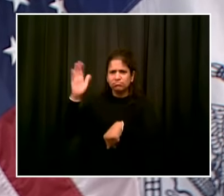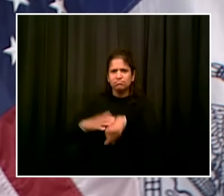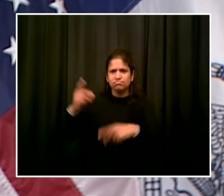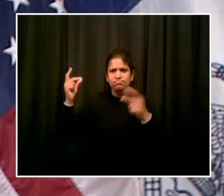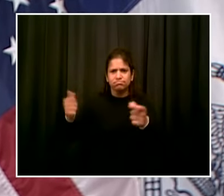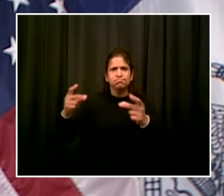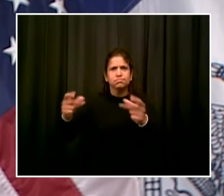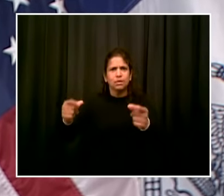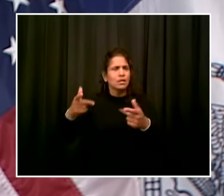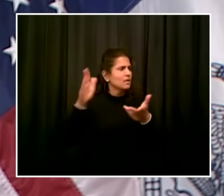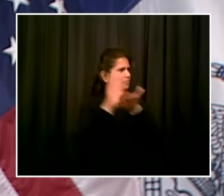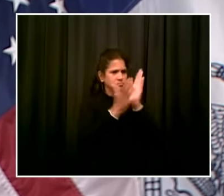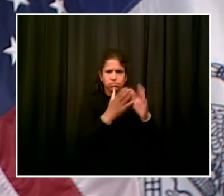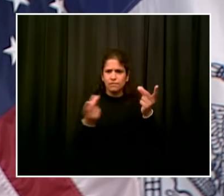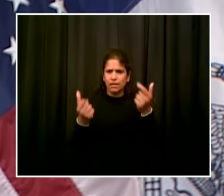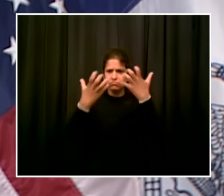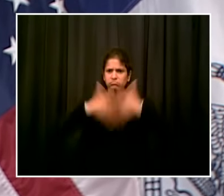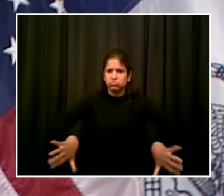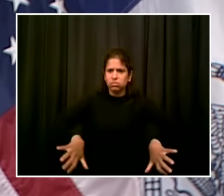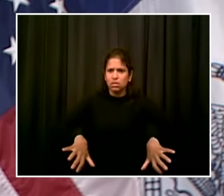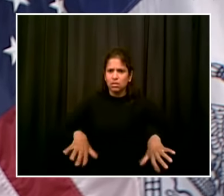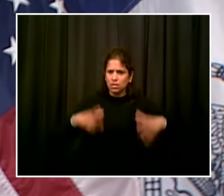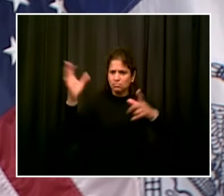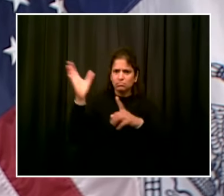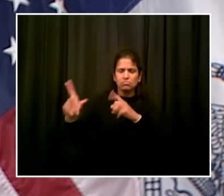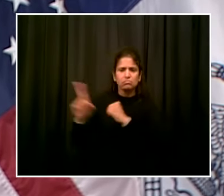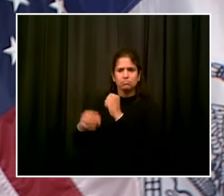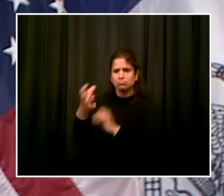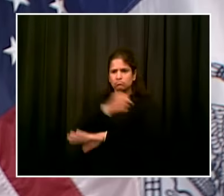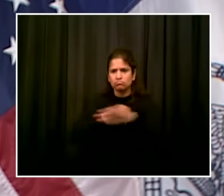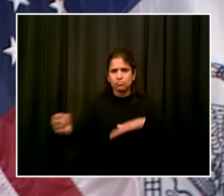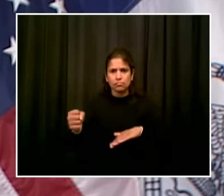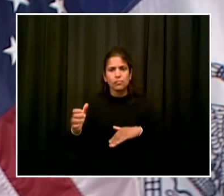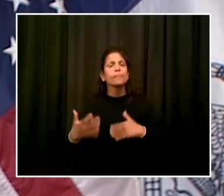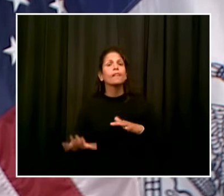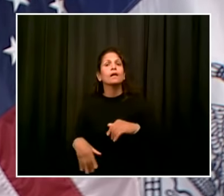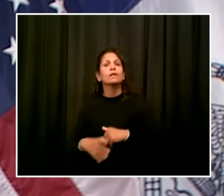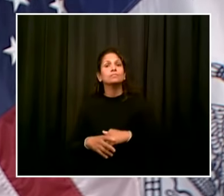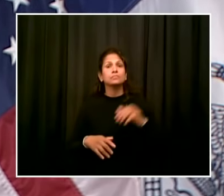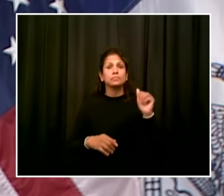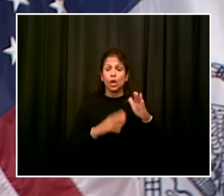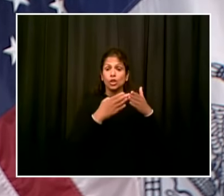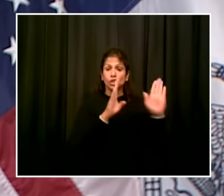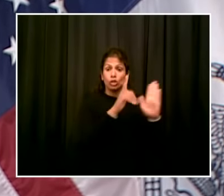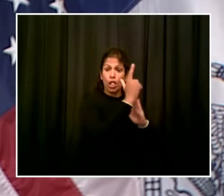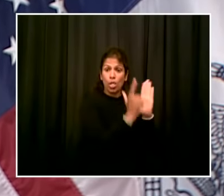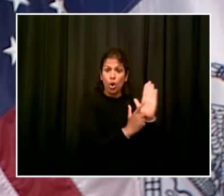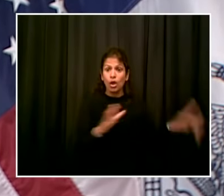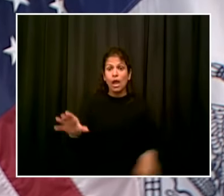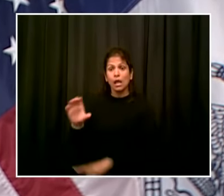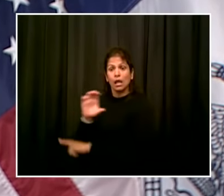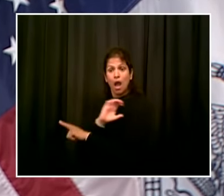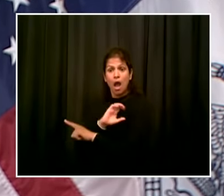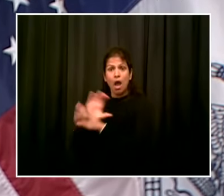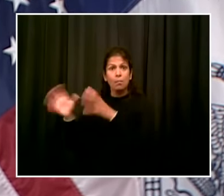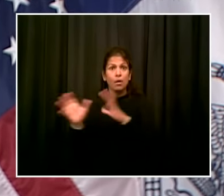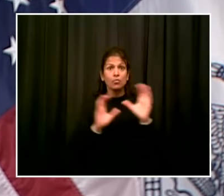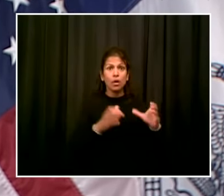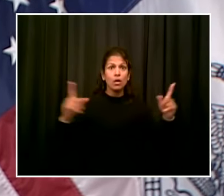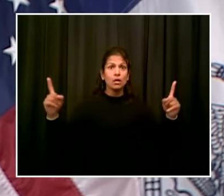and if there's agreement that the NYPD can publish the results of investigation, then of course they'll go ahead and do it. But I think there's